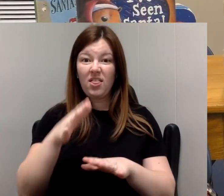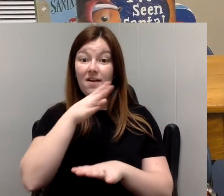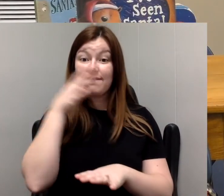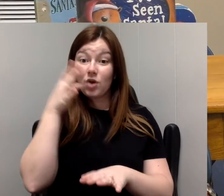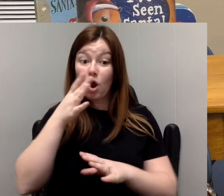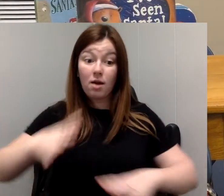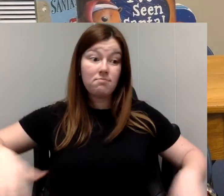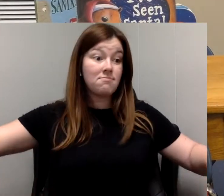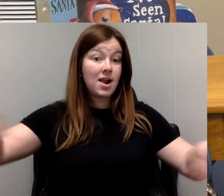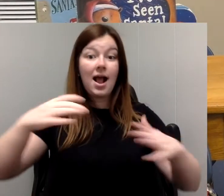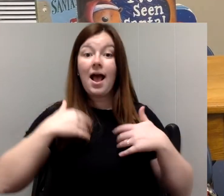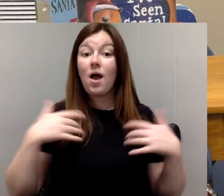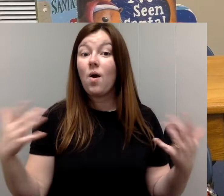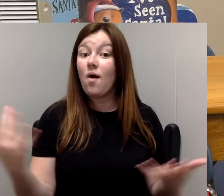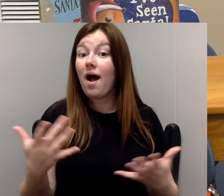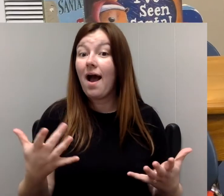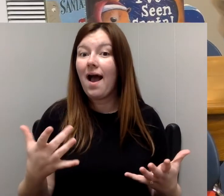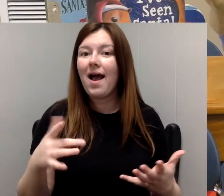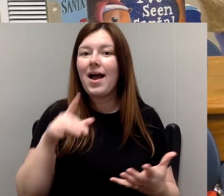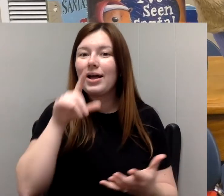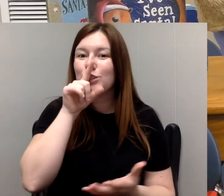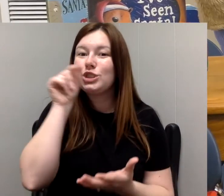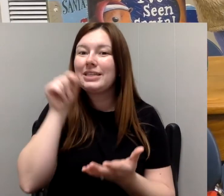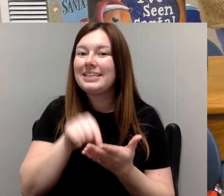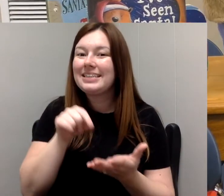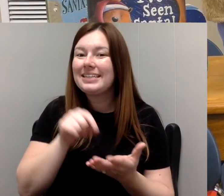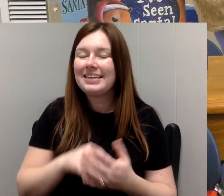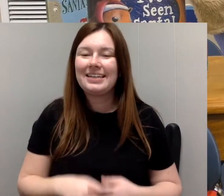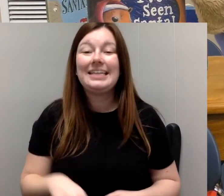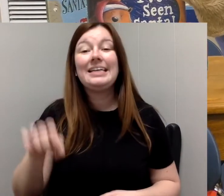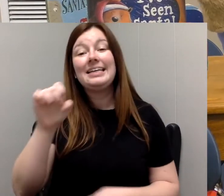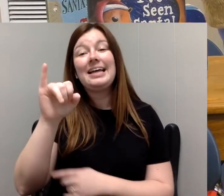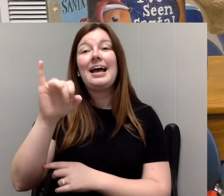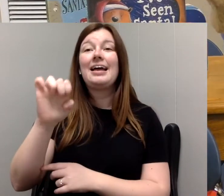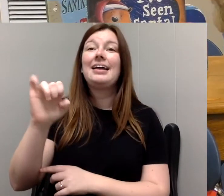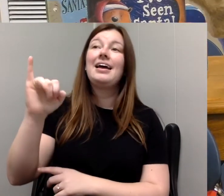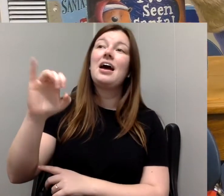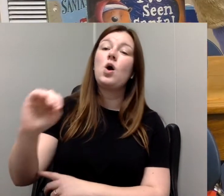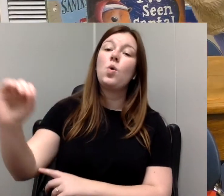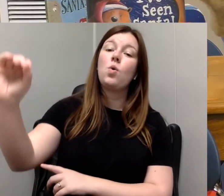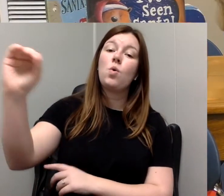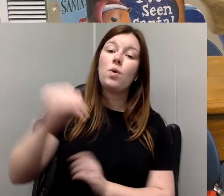E-I-E-I-O. And on that farm he had a chick,